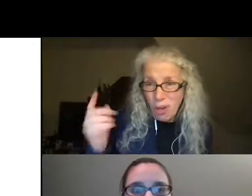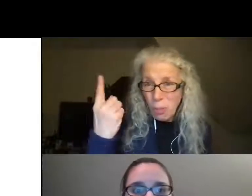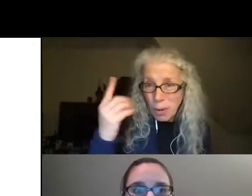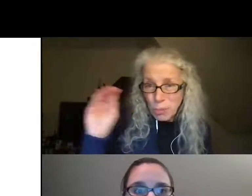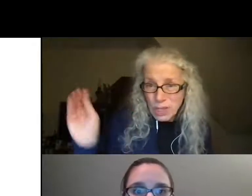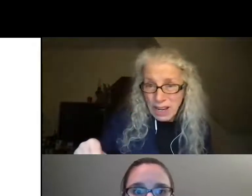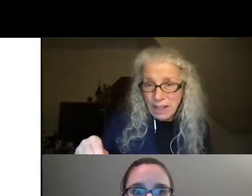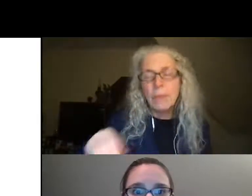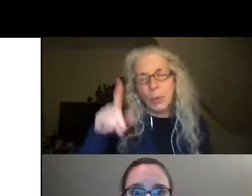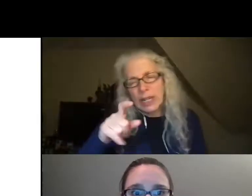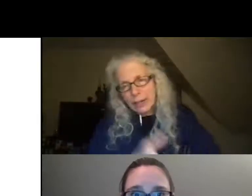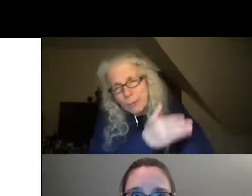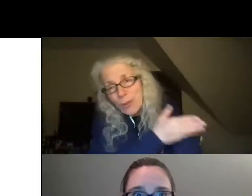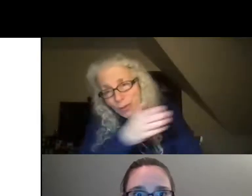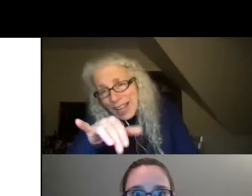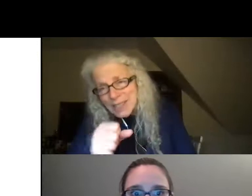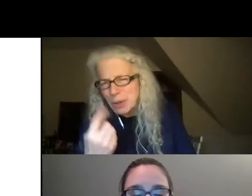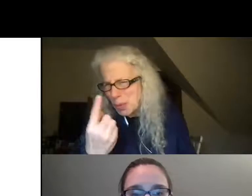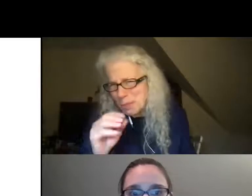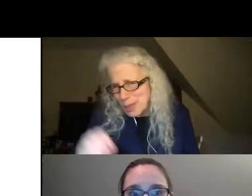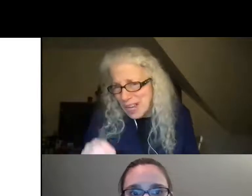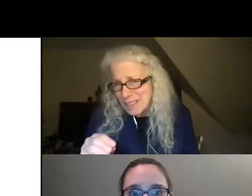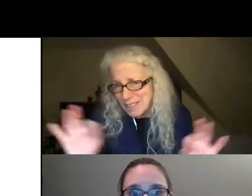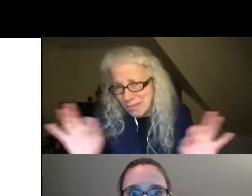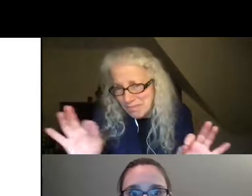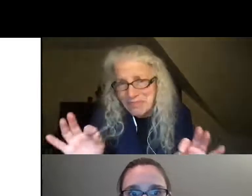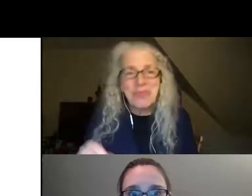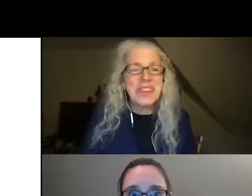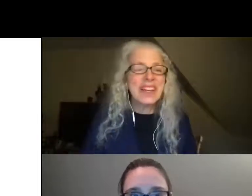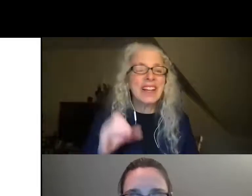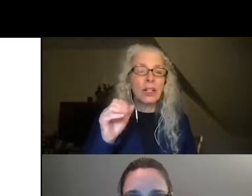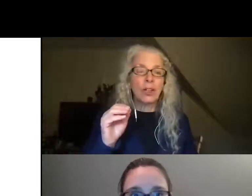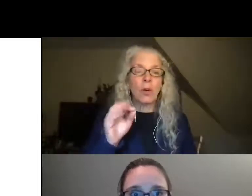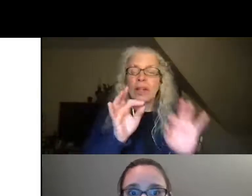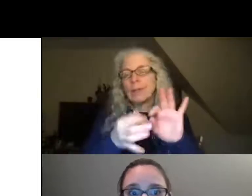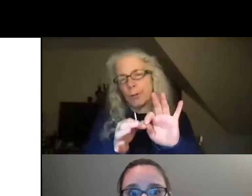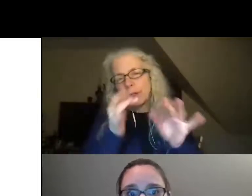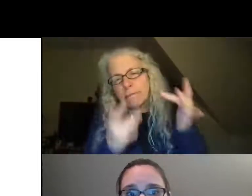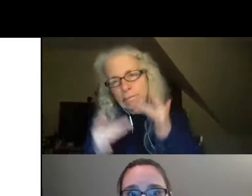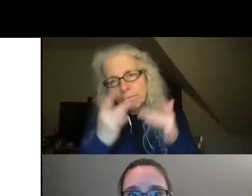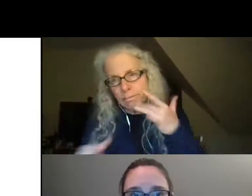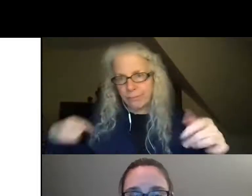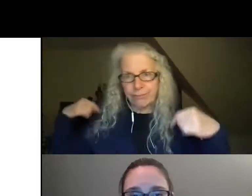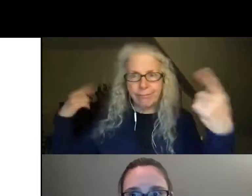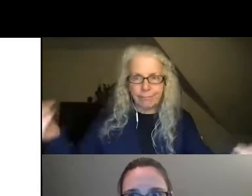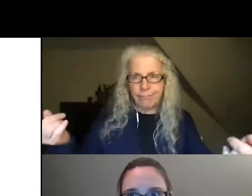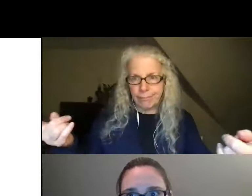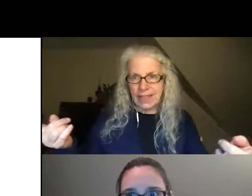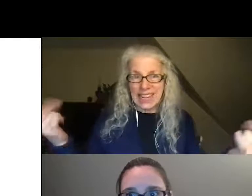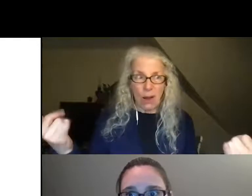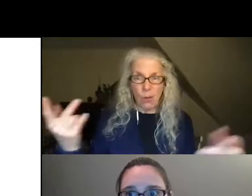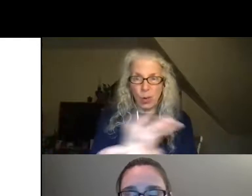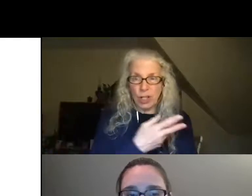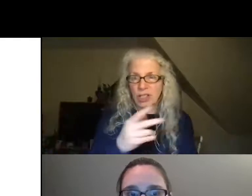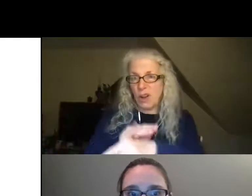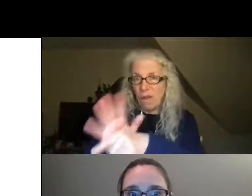Challenges are, we've had the interpreter shortage for a long time, and it's only gotten worse with